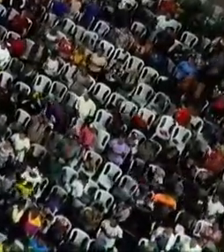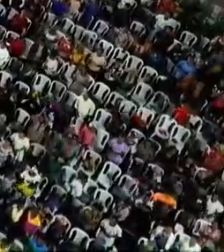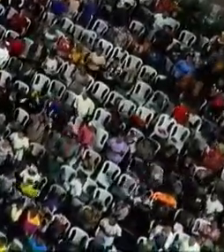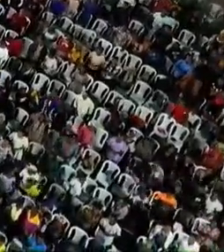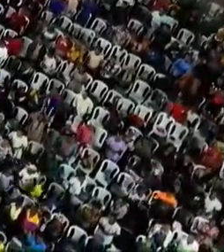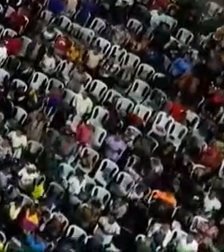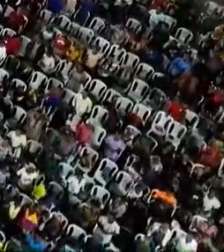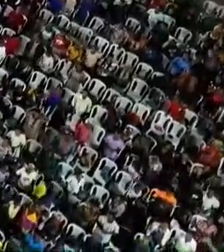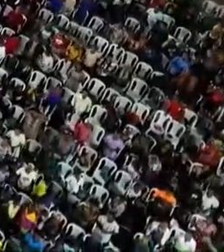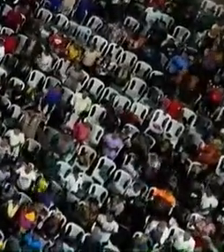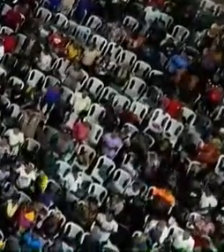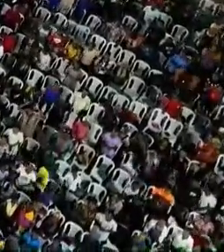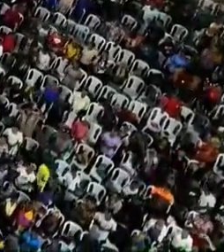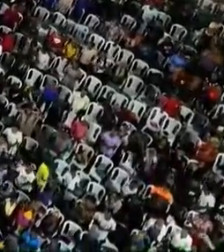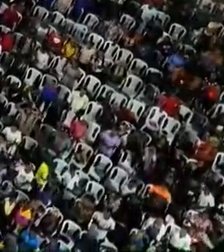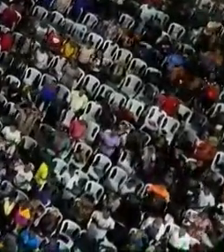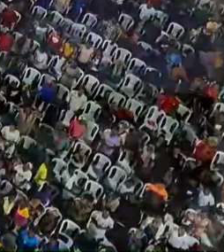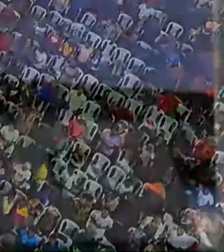Praise the Lord.